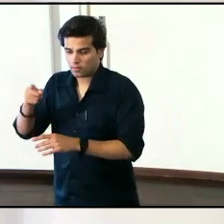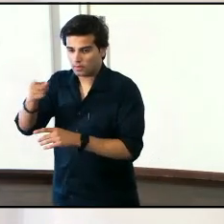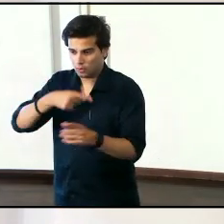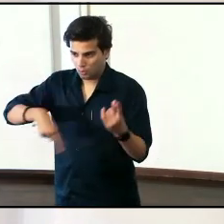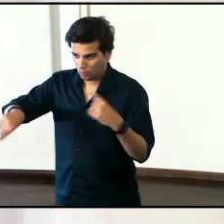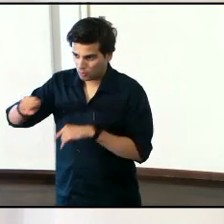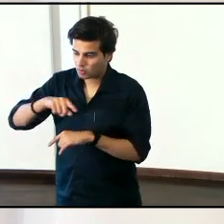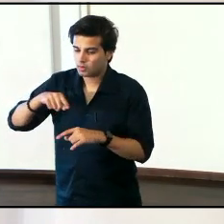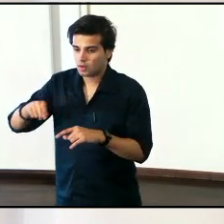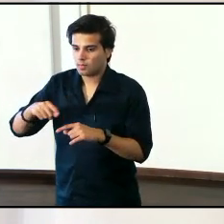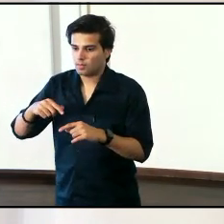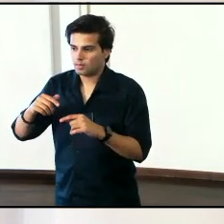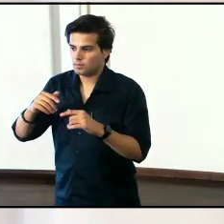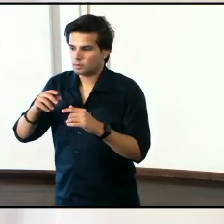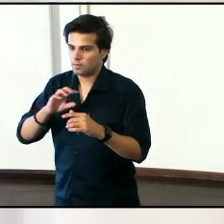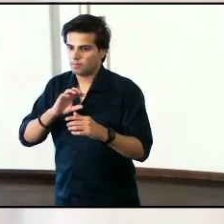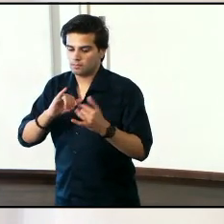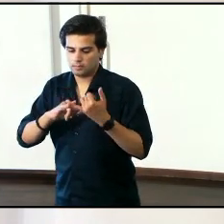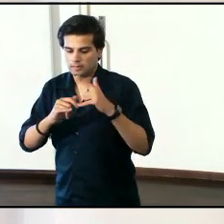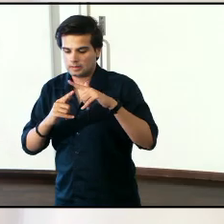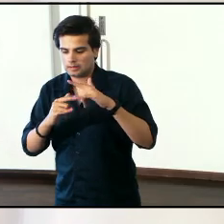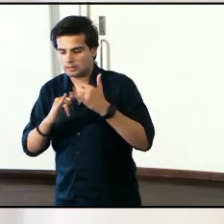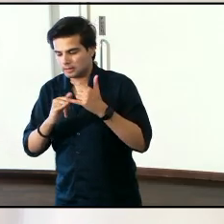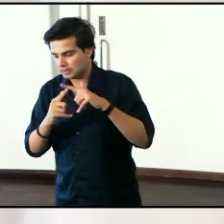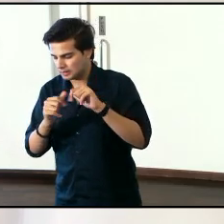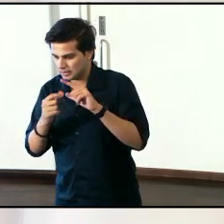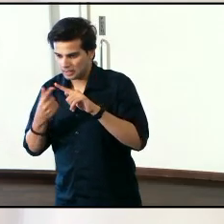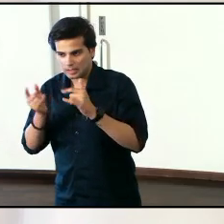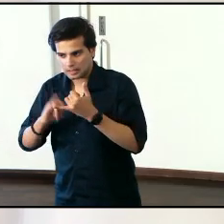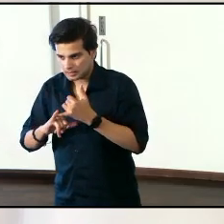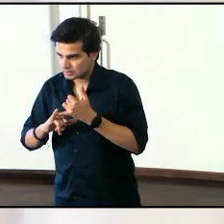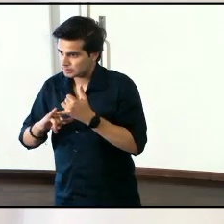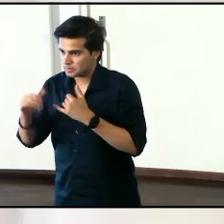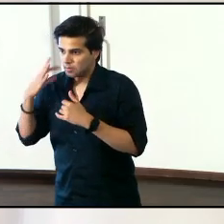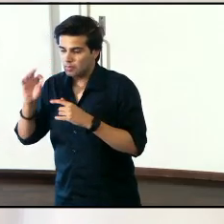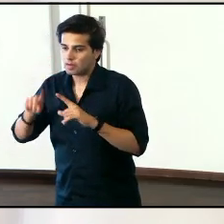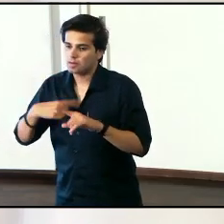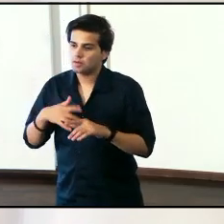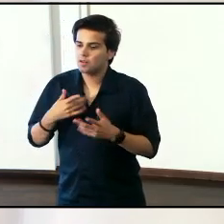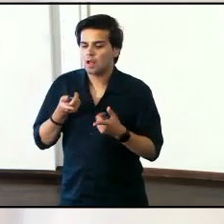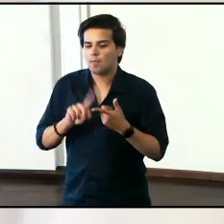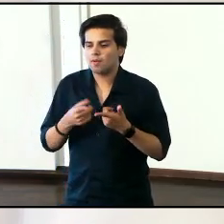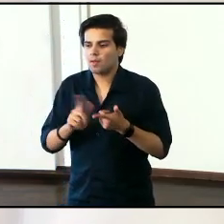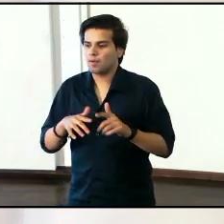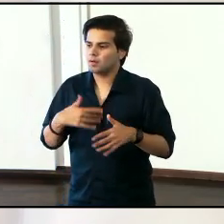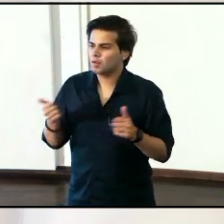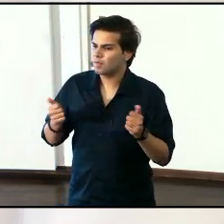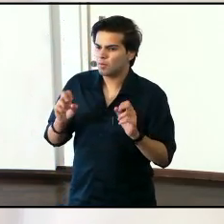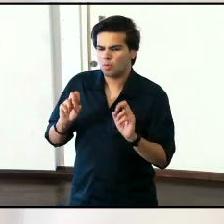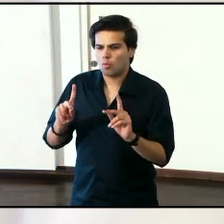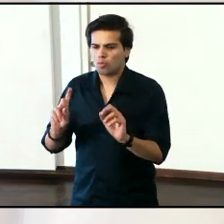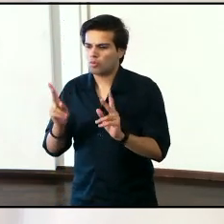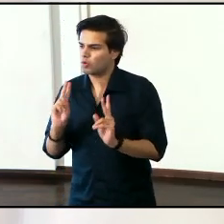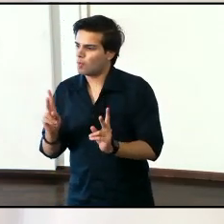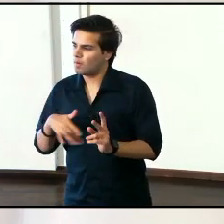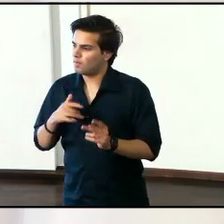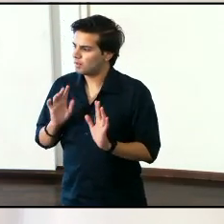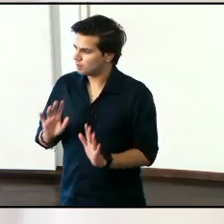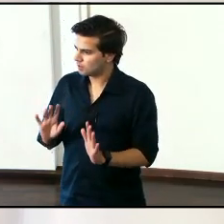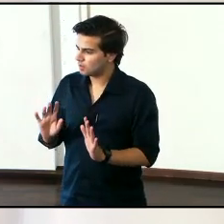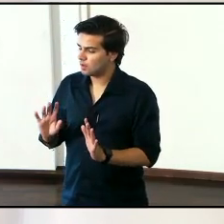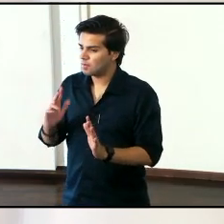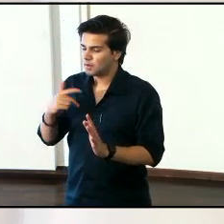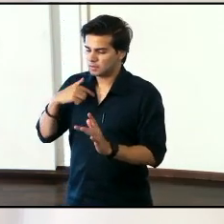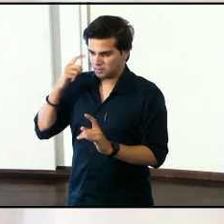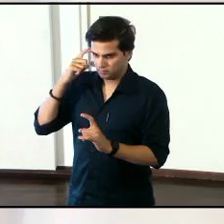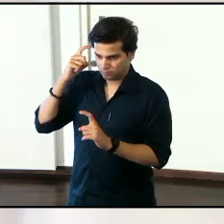very status quoist, and they are very comfortable with what is actually happening, right? So other than being